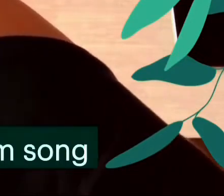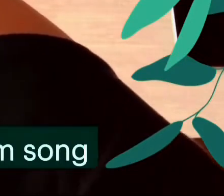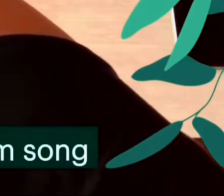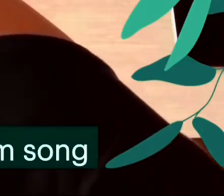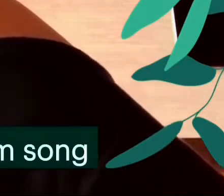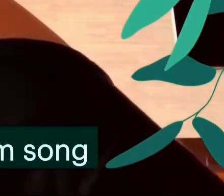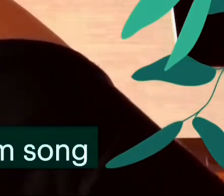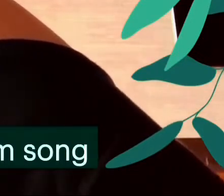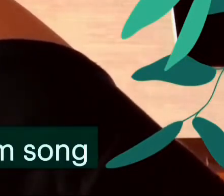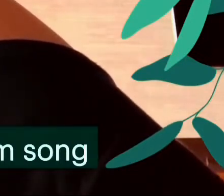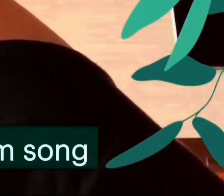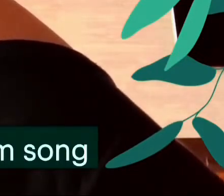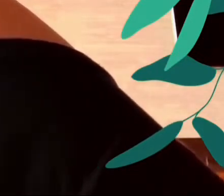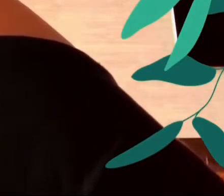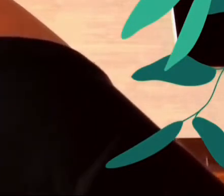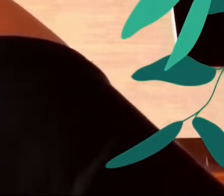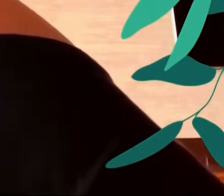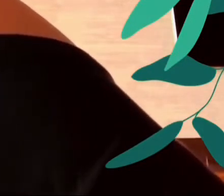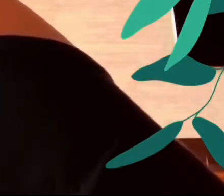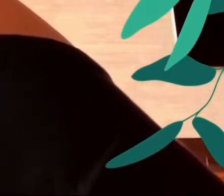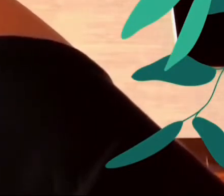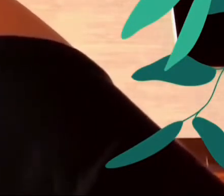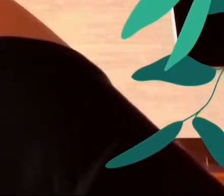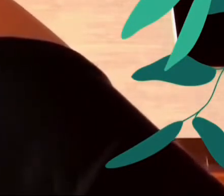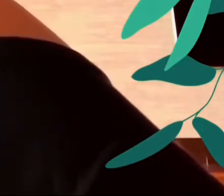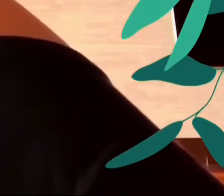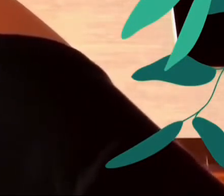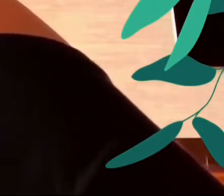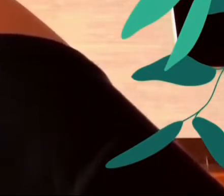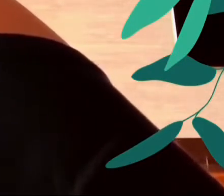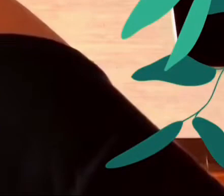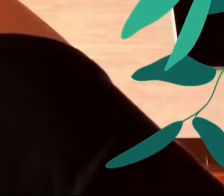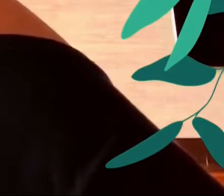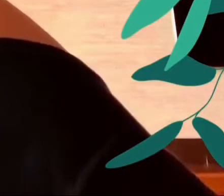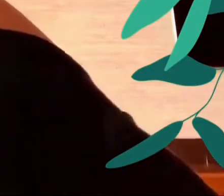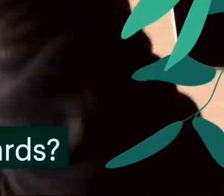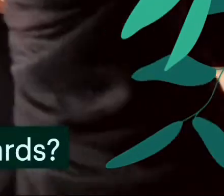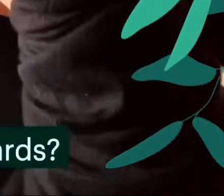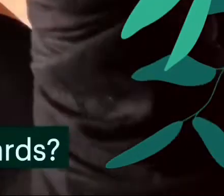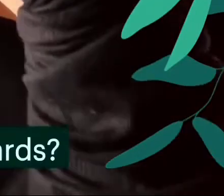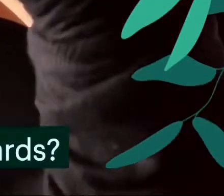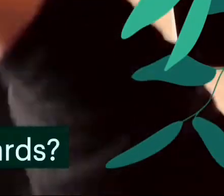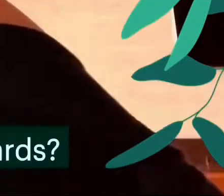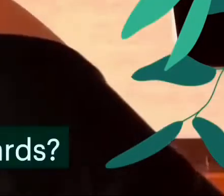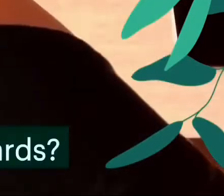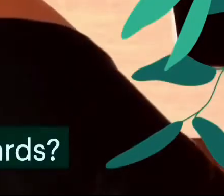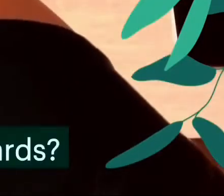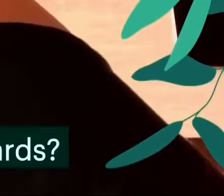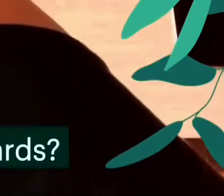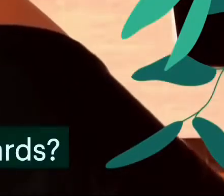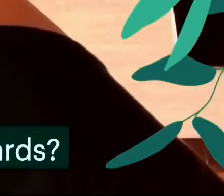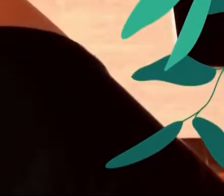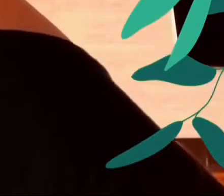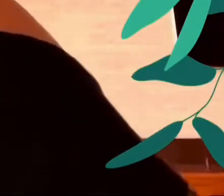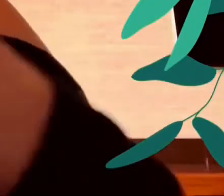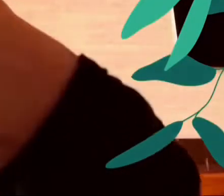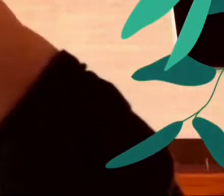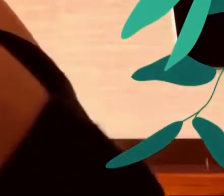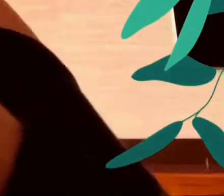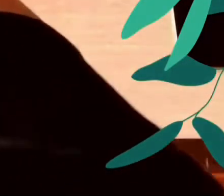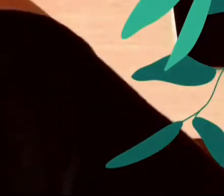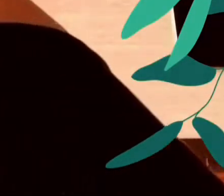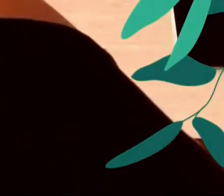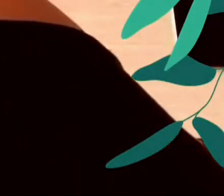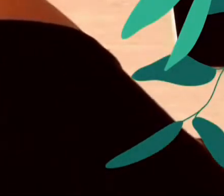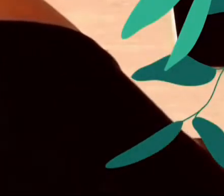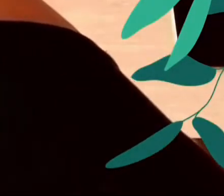you their freedom song, to tell you their freedom spell, to share with you, what is it that you're moving towards? What are you